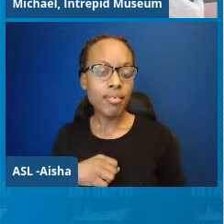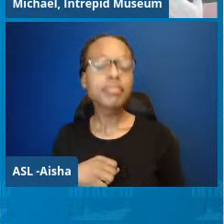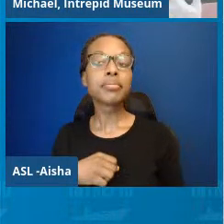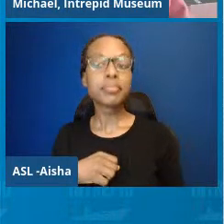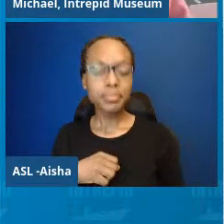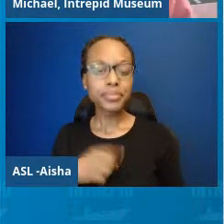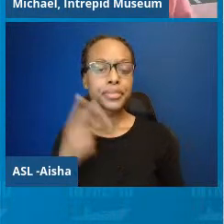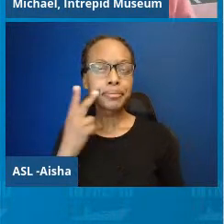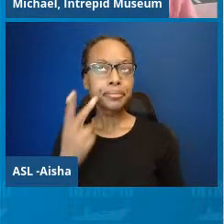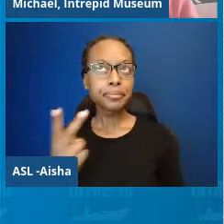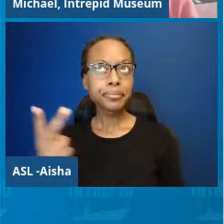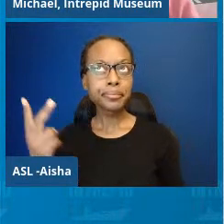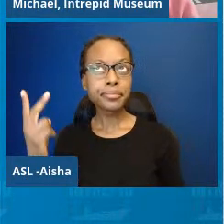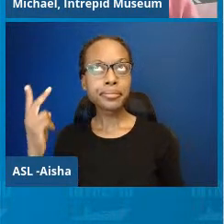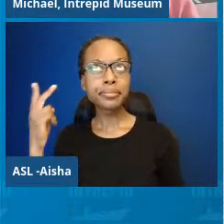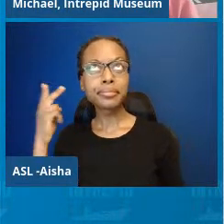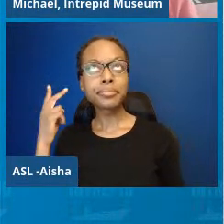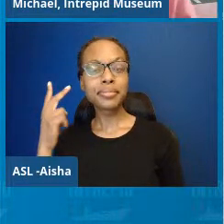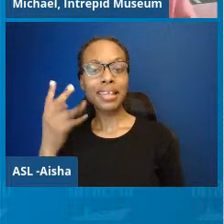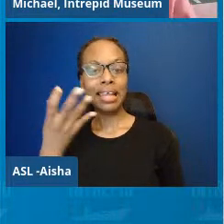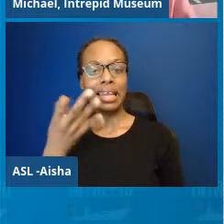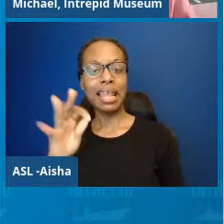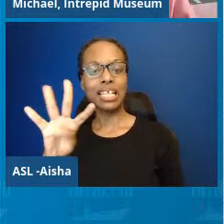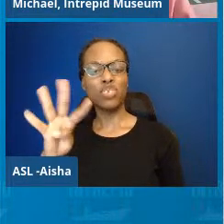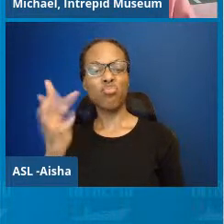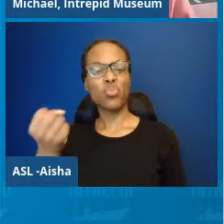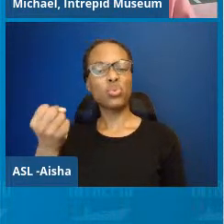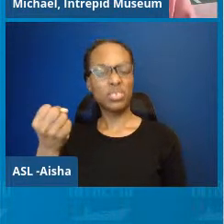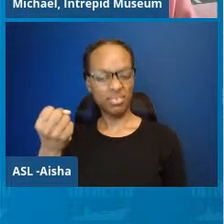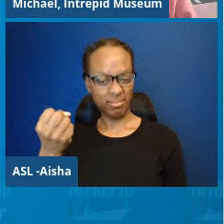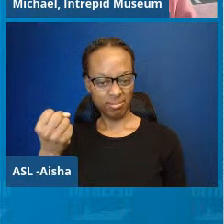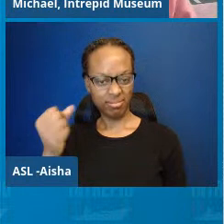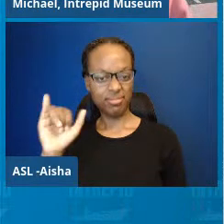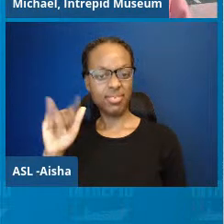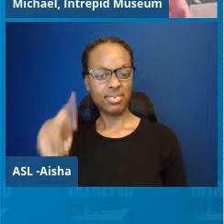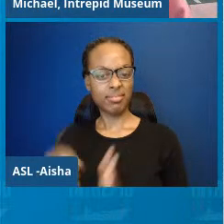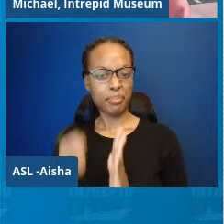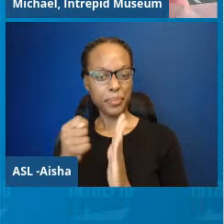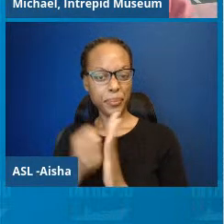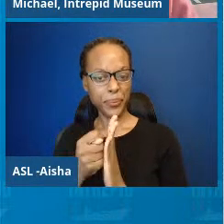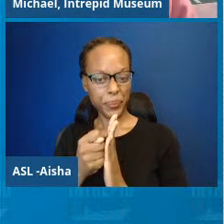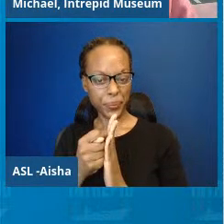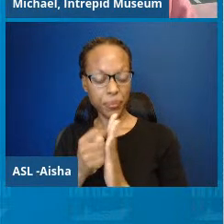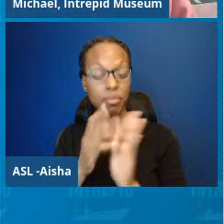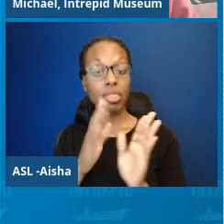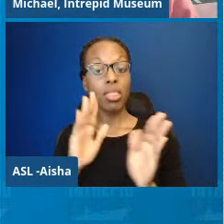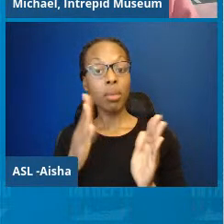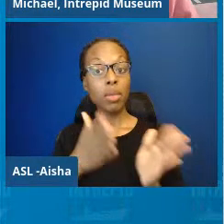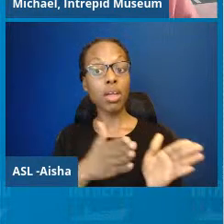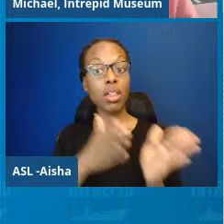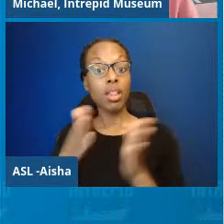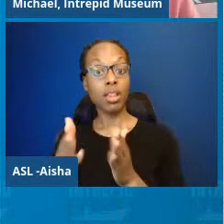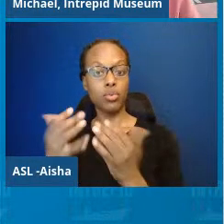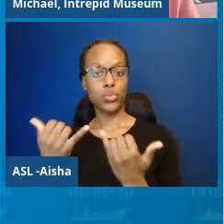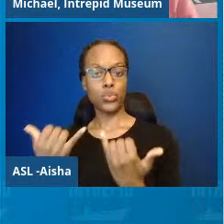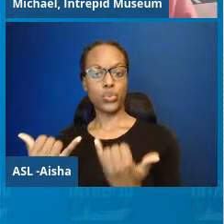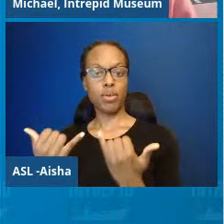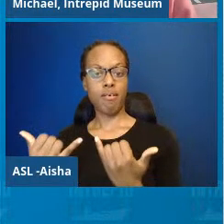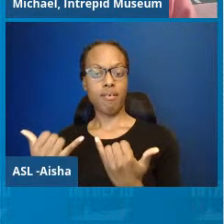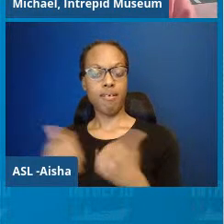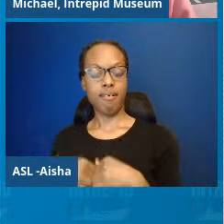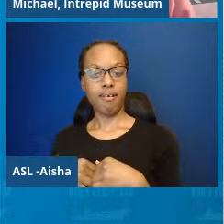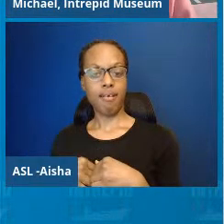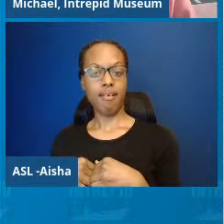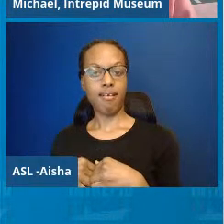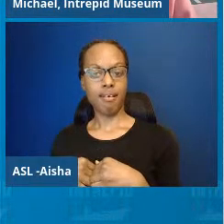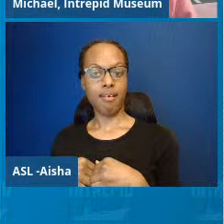to the 1940s, if you will, and compare that to today. To